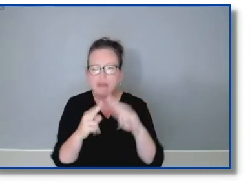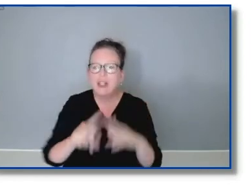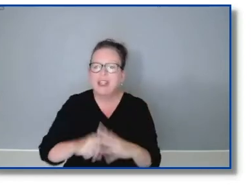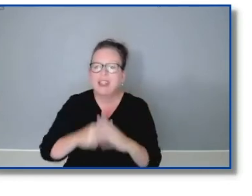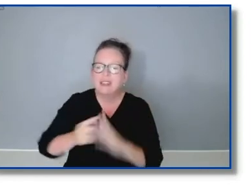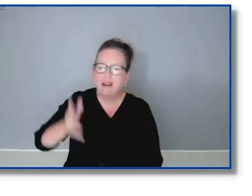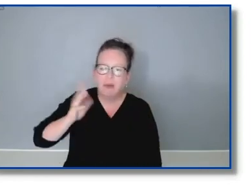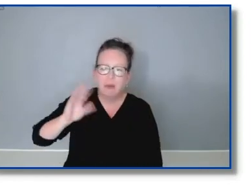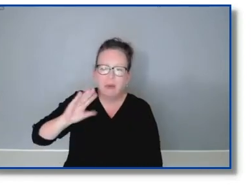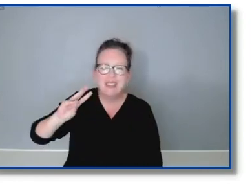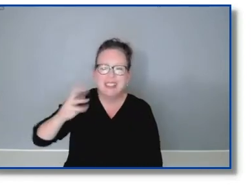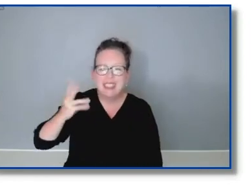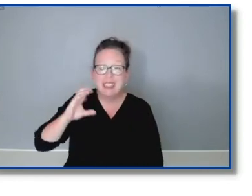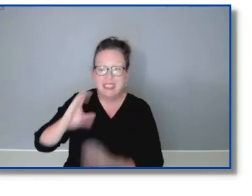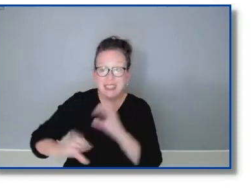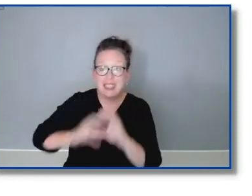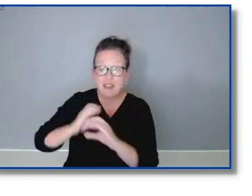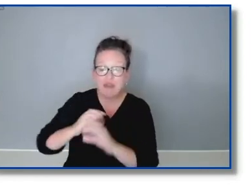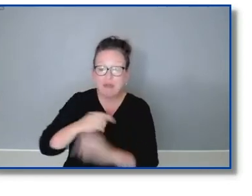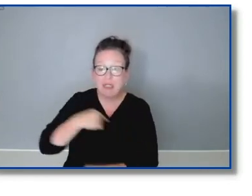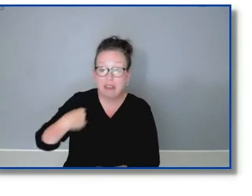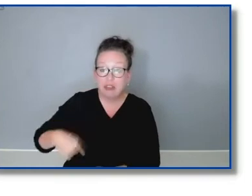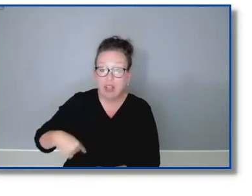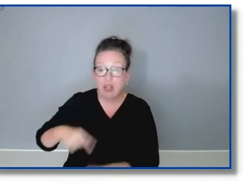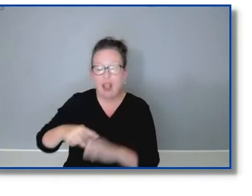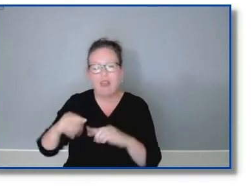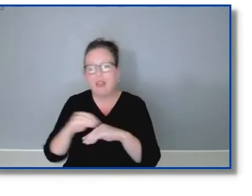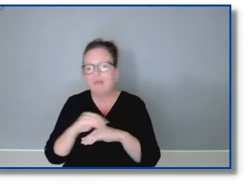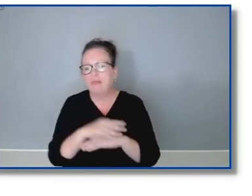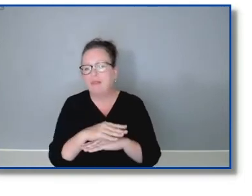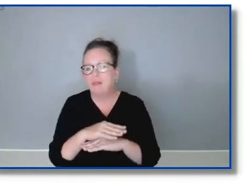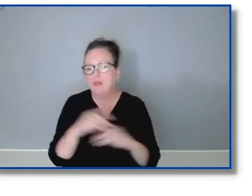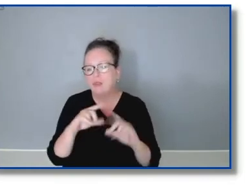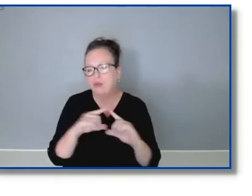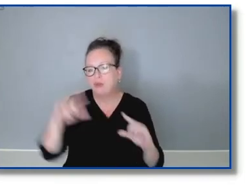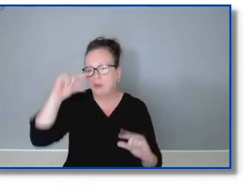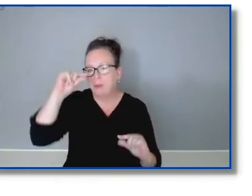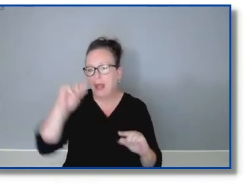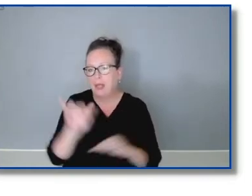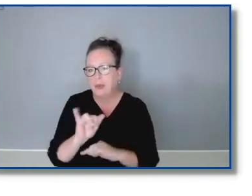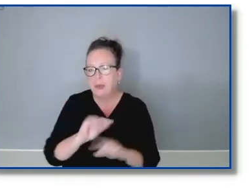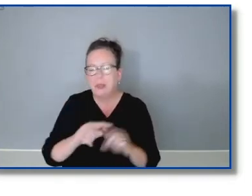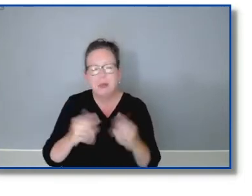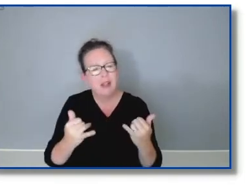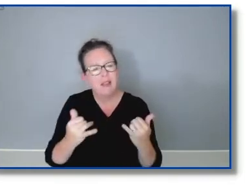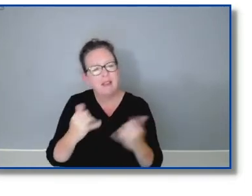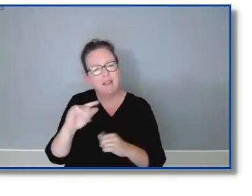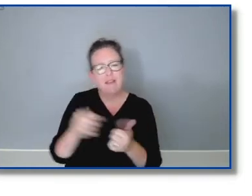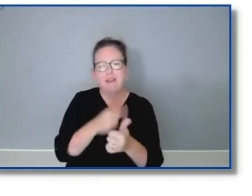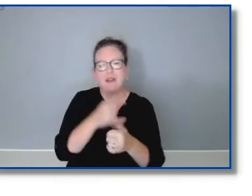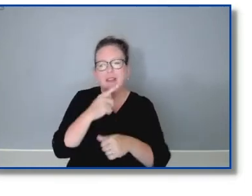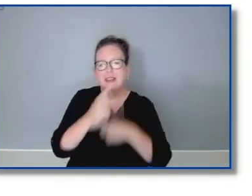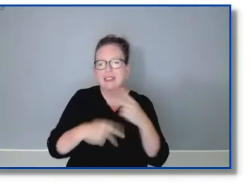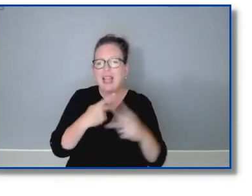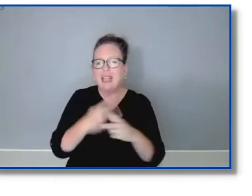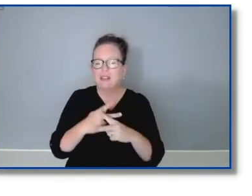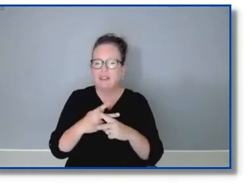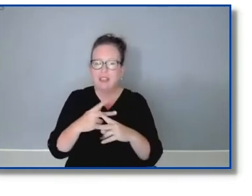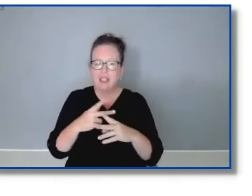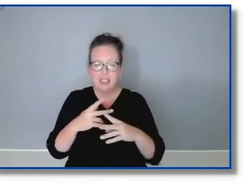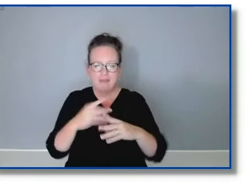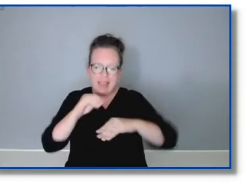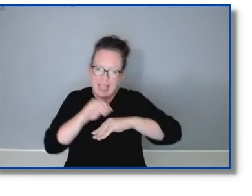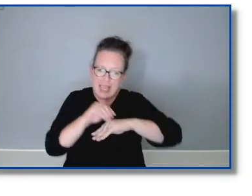in Japan. But it's a first beginning of influencing the species by